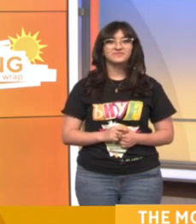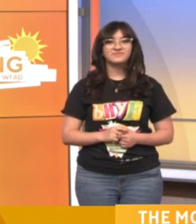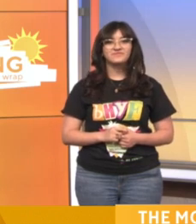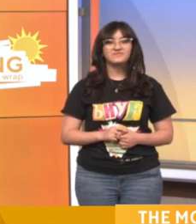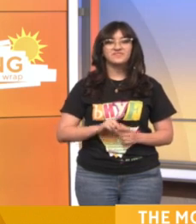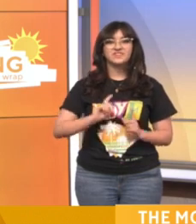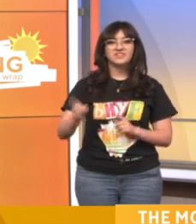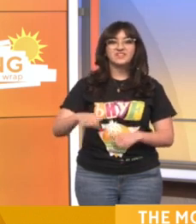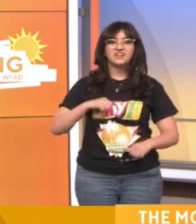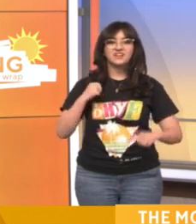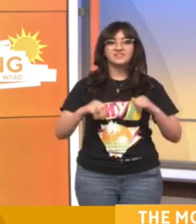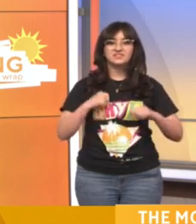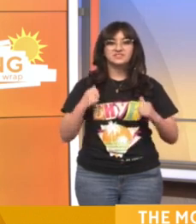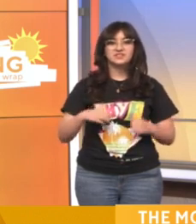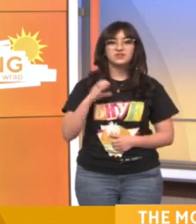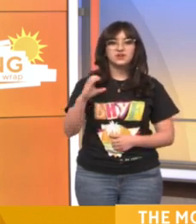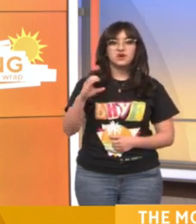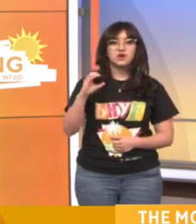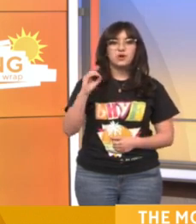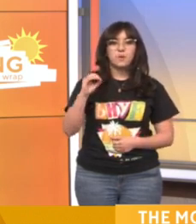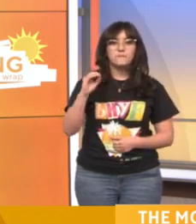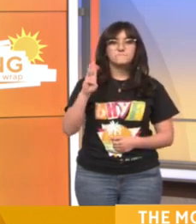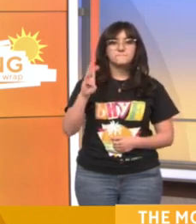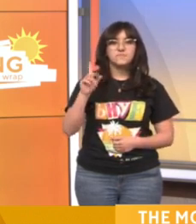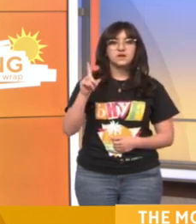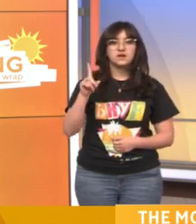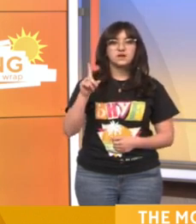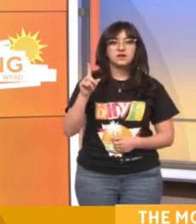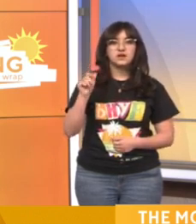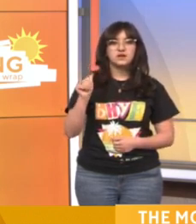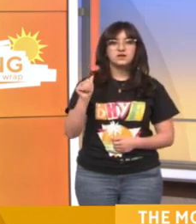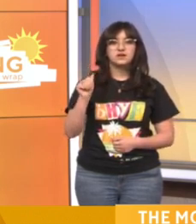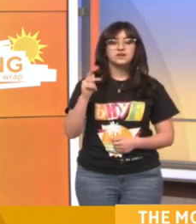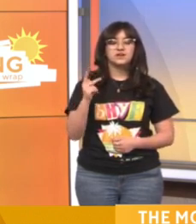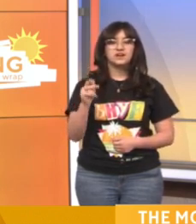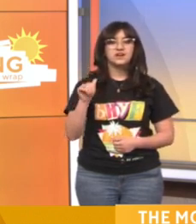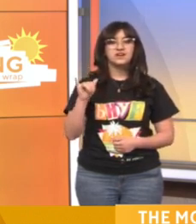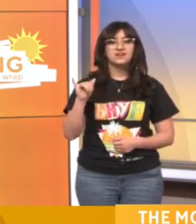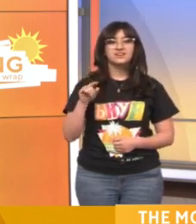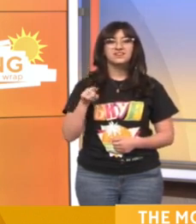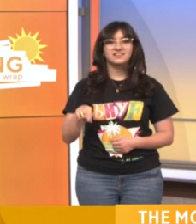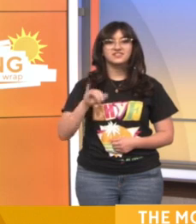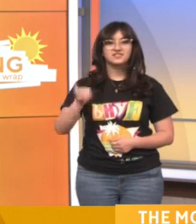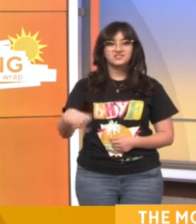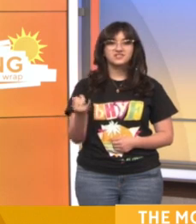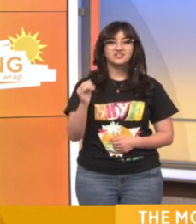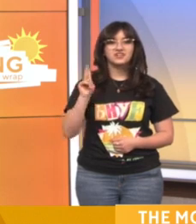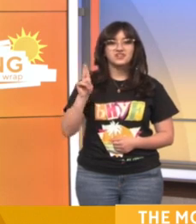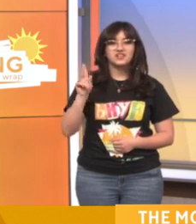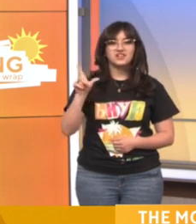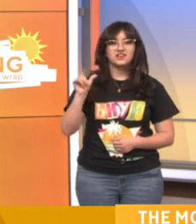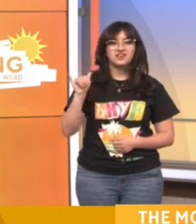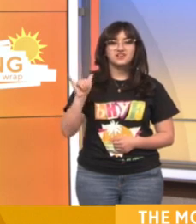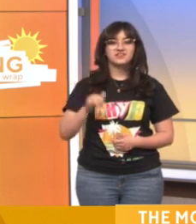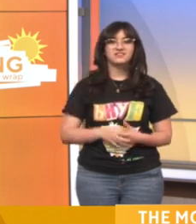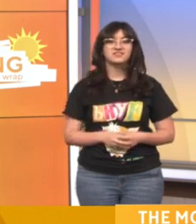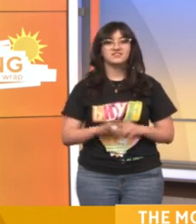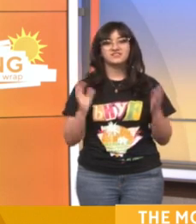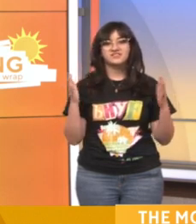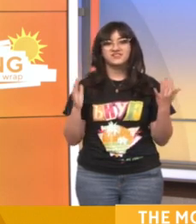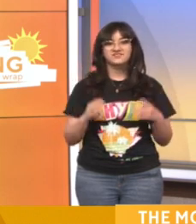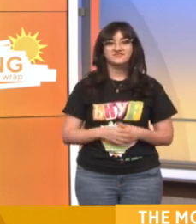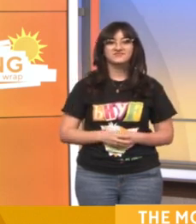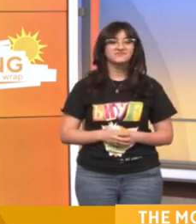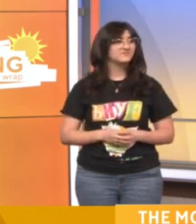season, season 6? Season 6 in July. And you just filmed the final episode. We just wrapped up. Any